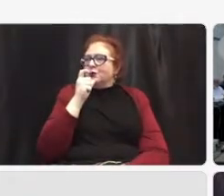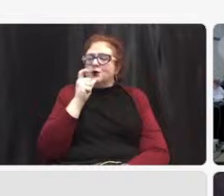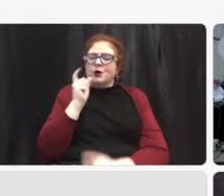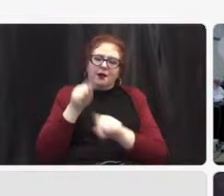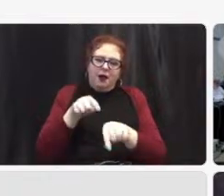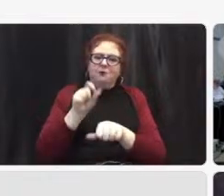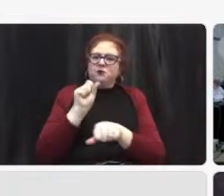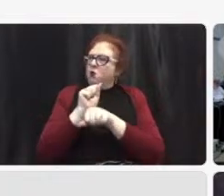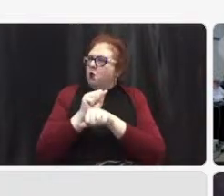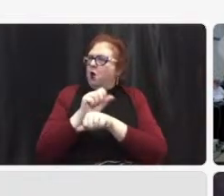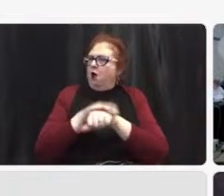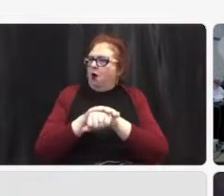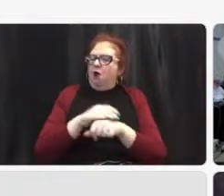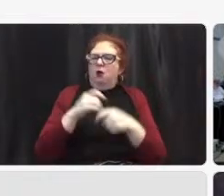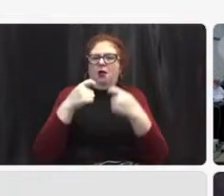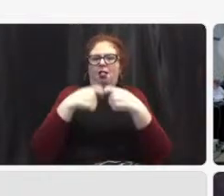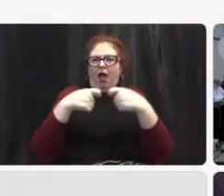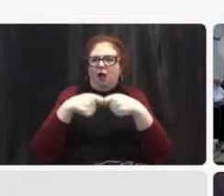cable lines and things like that.